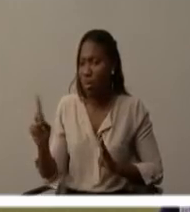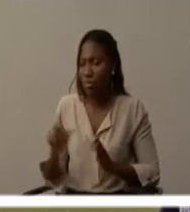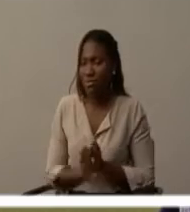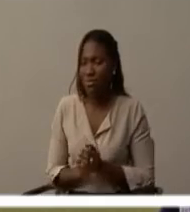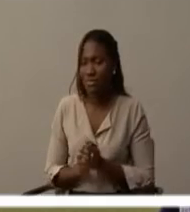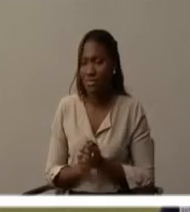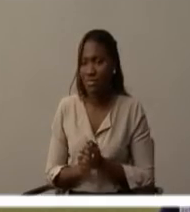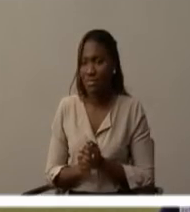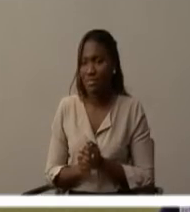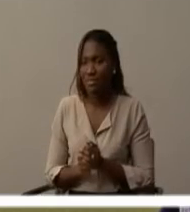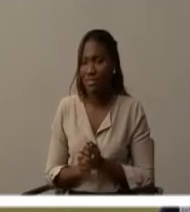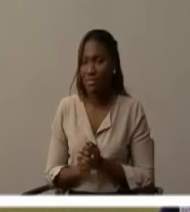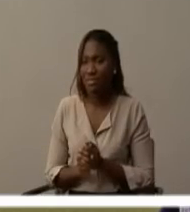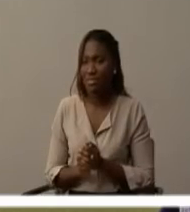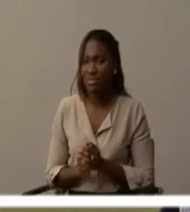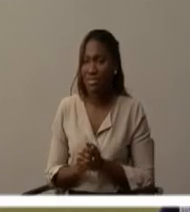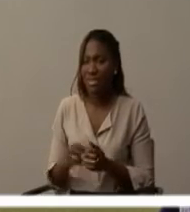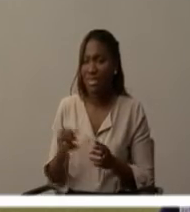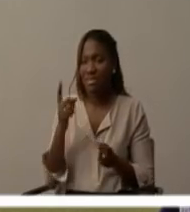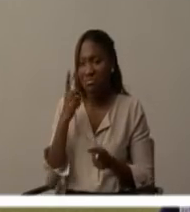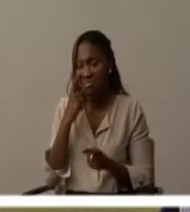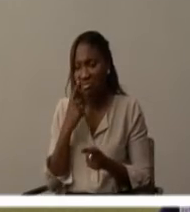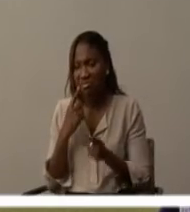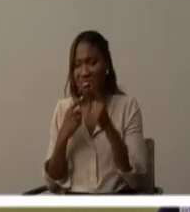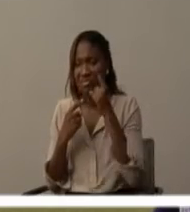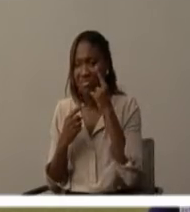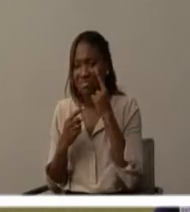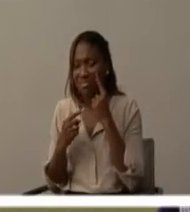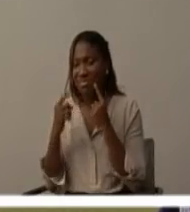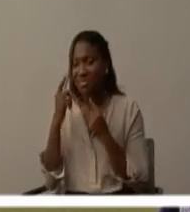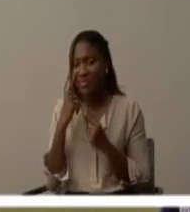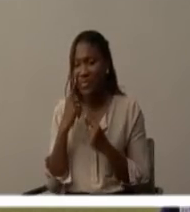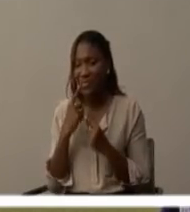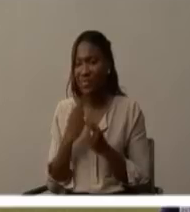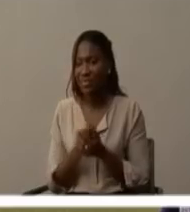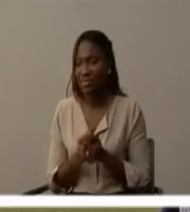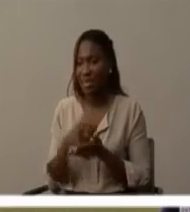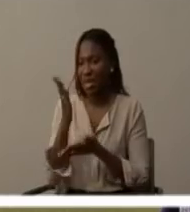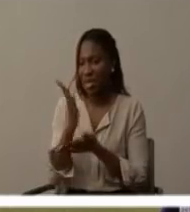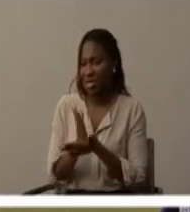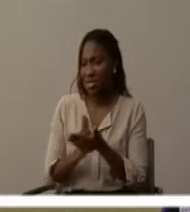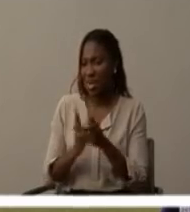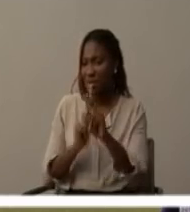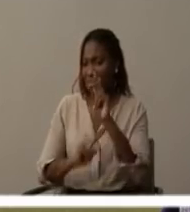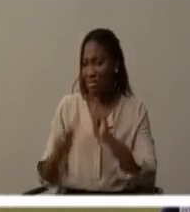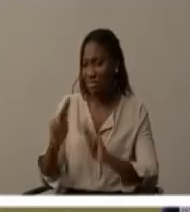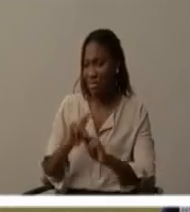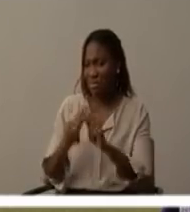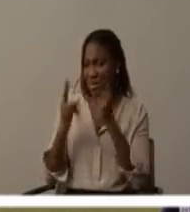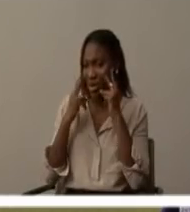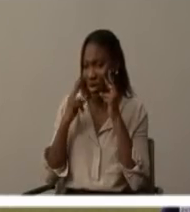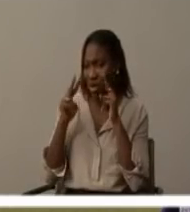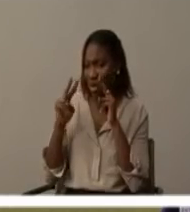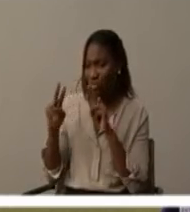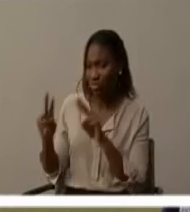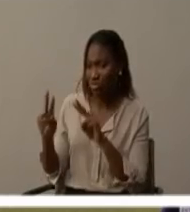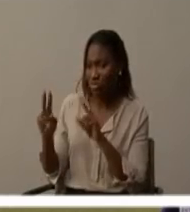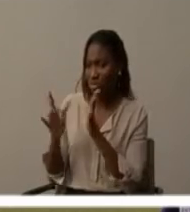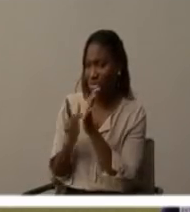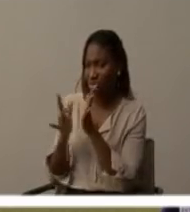said, "See how much he loved him." But there were some who remarked, "He opened the eyes of the blind